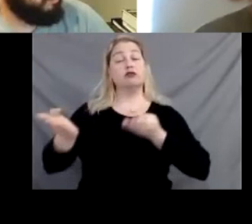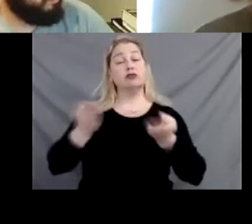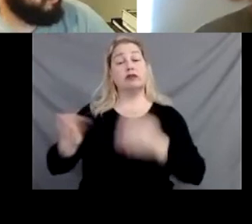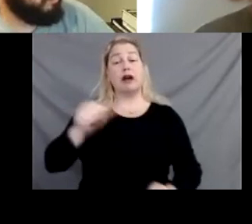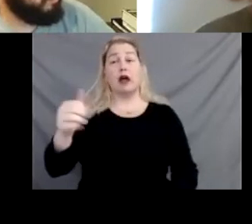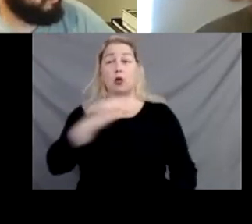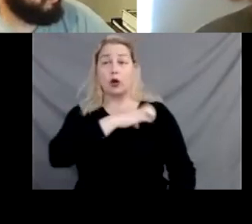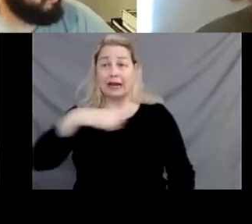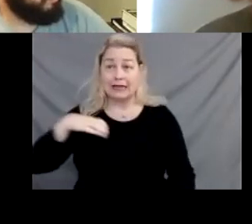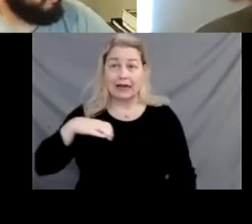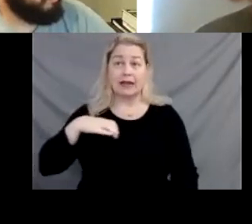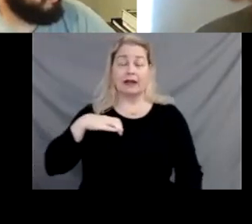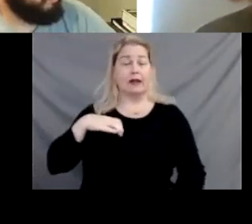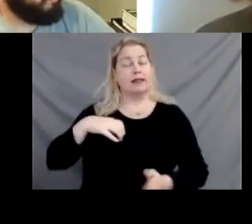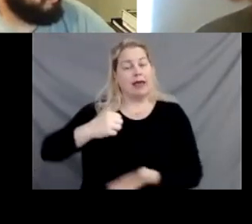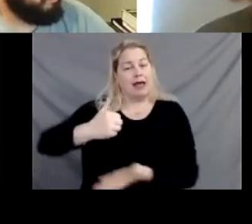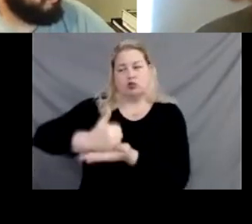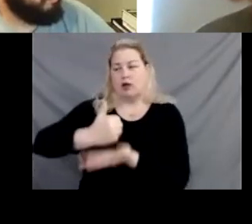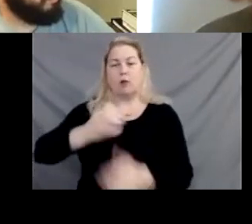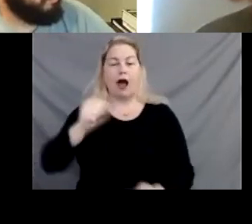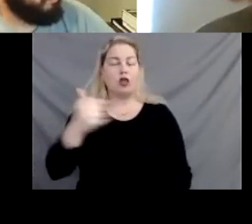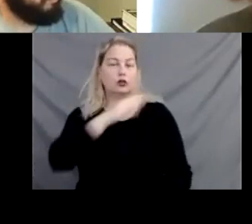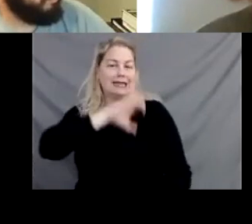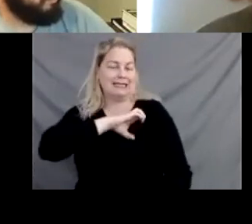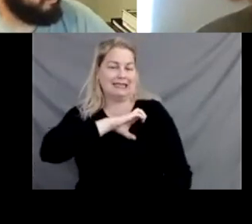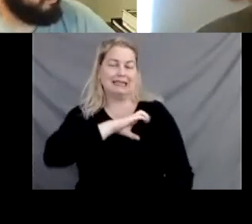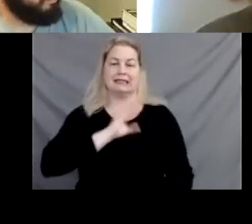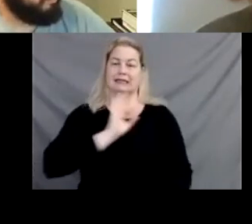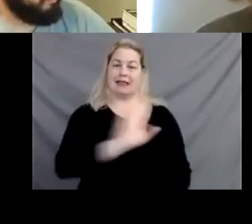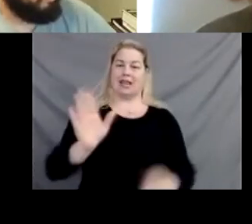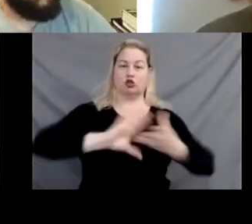about making certain citizens' voices are added and